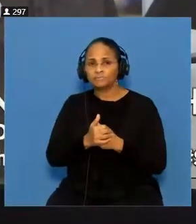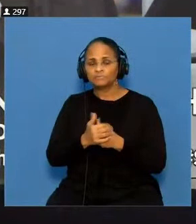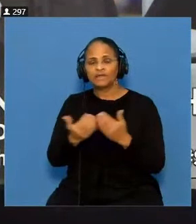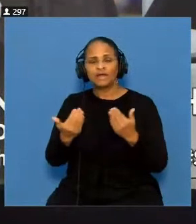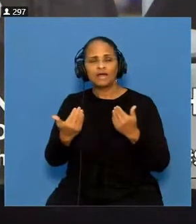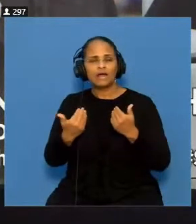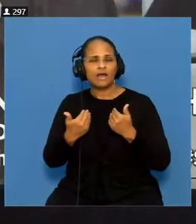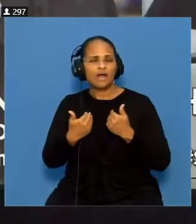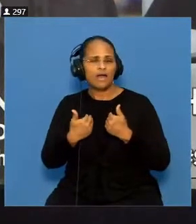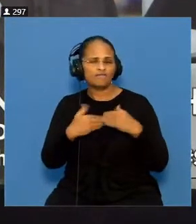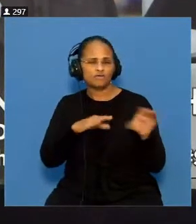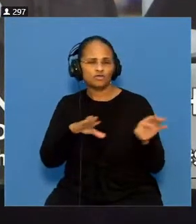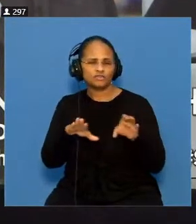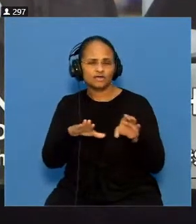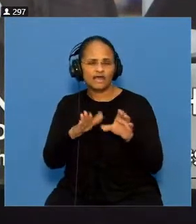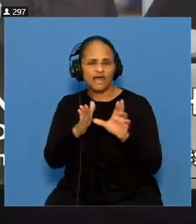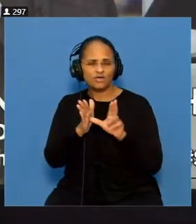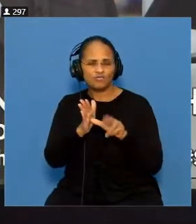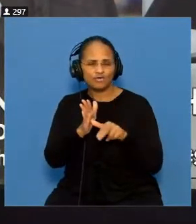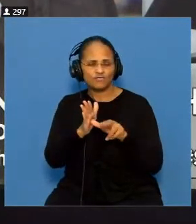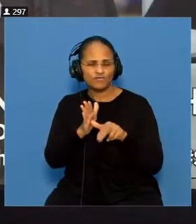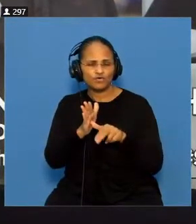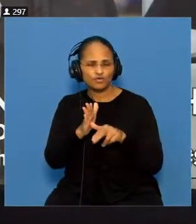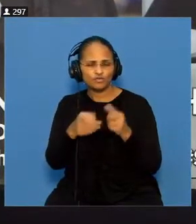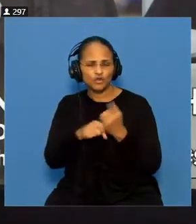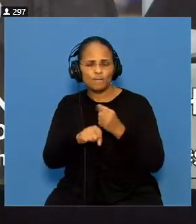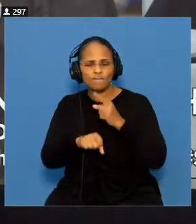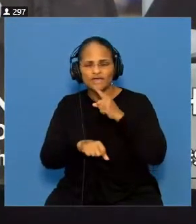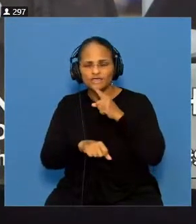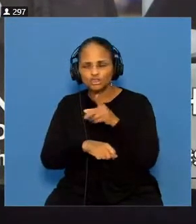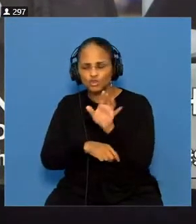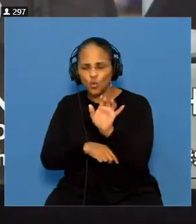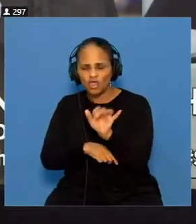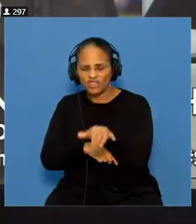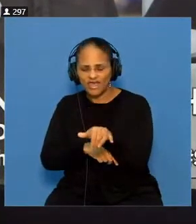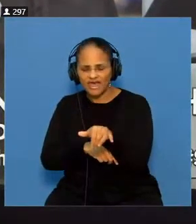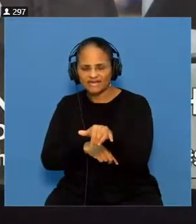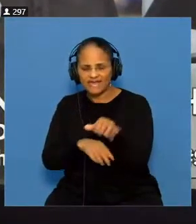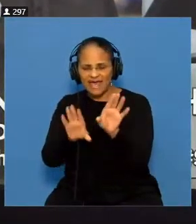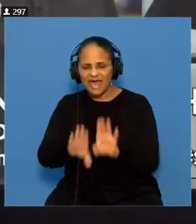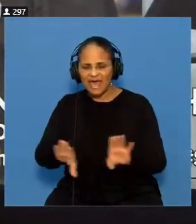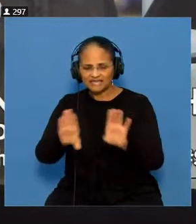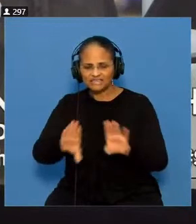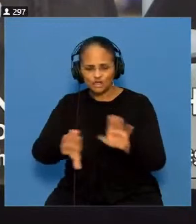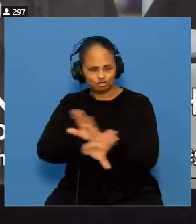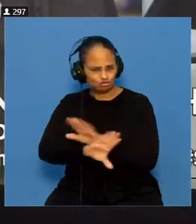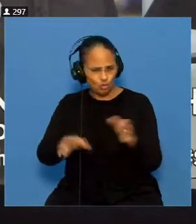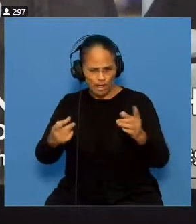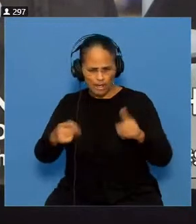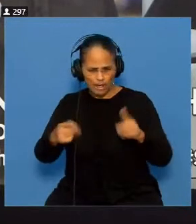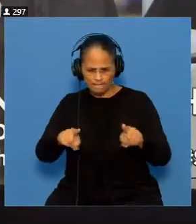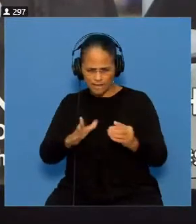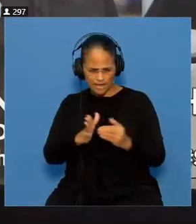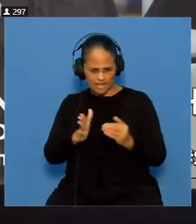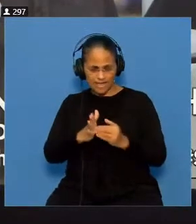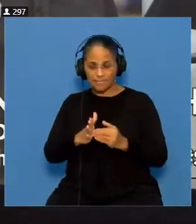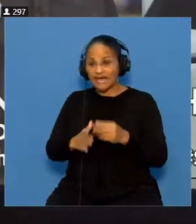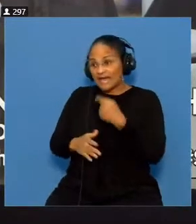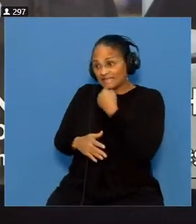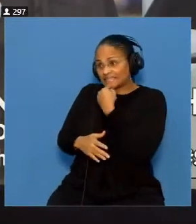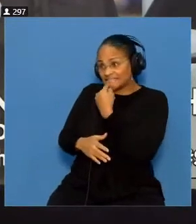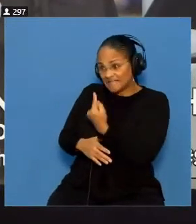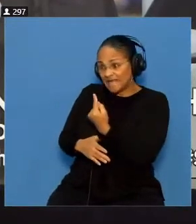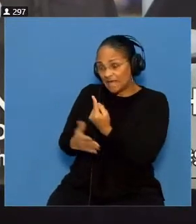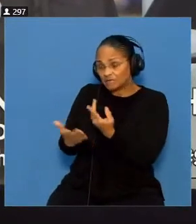Have you done any reviews to make sure that this type of action doesn't happen again? I think as was indicated at